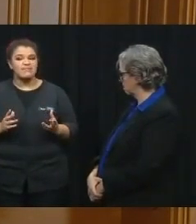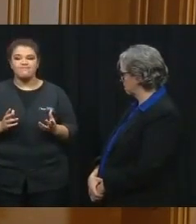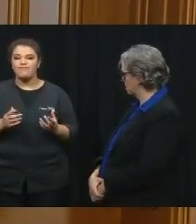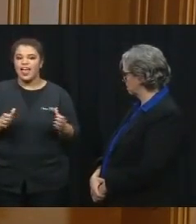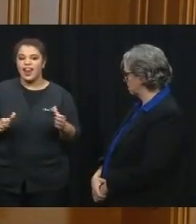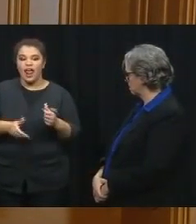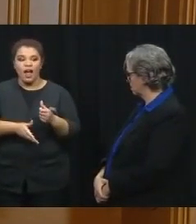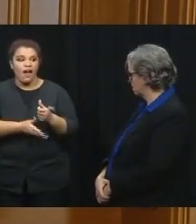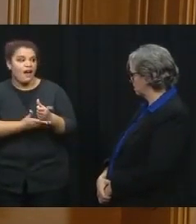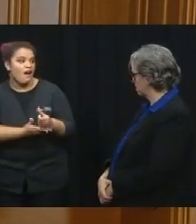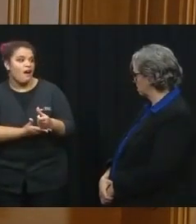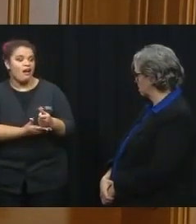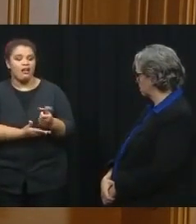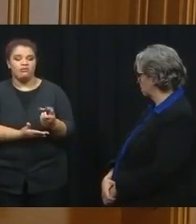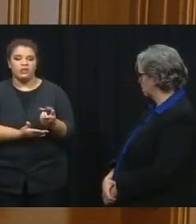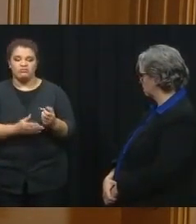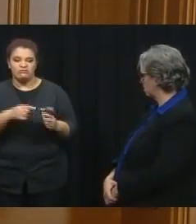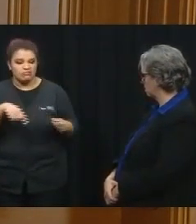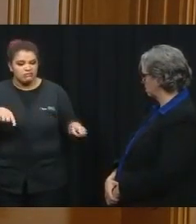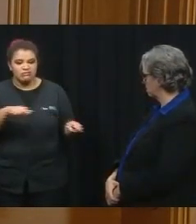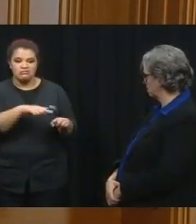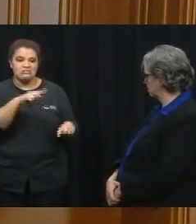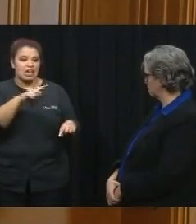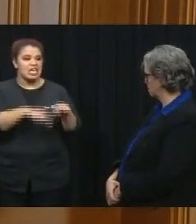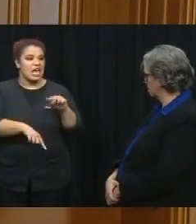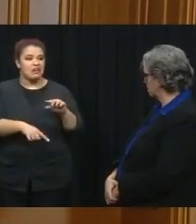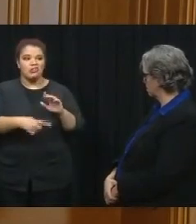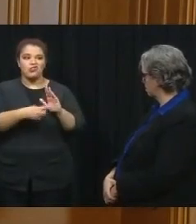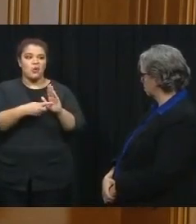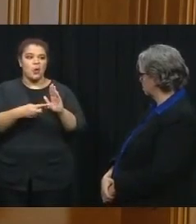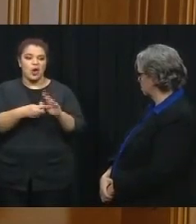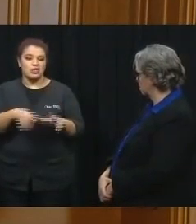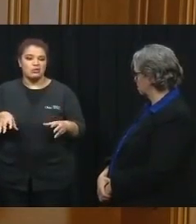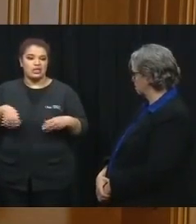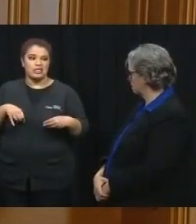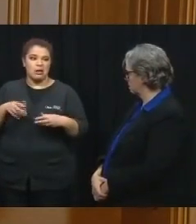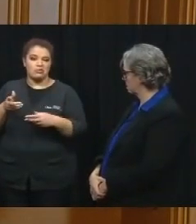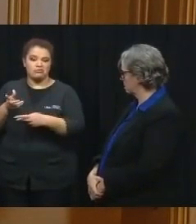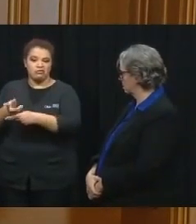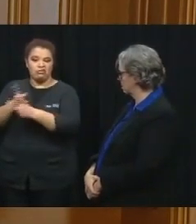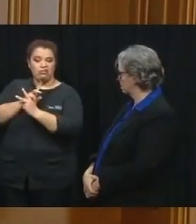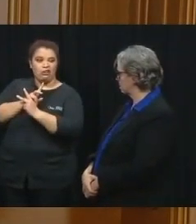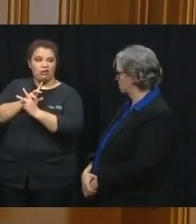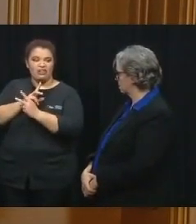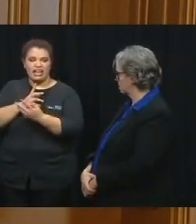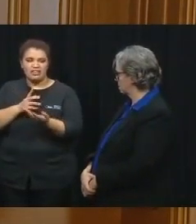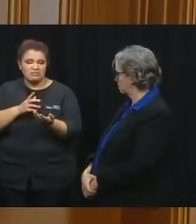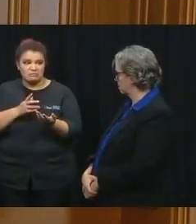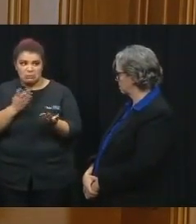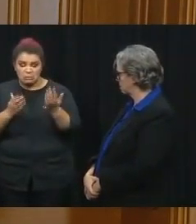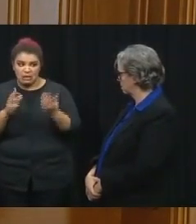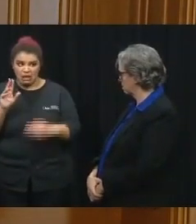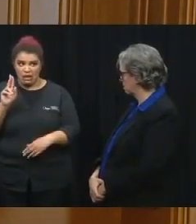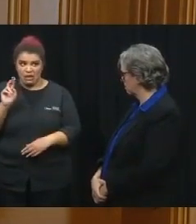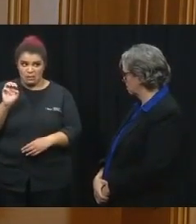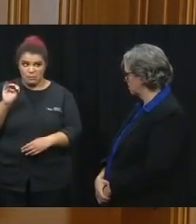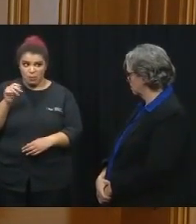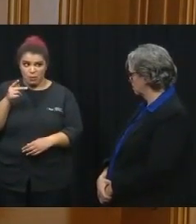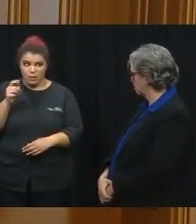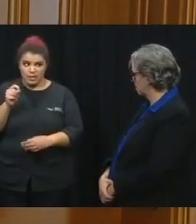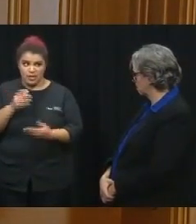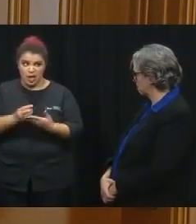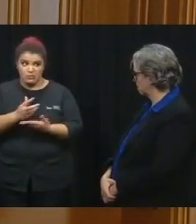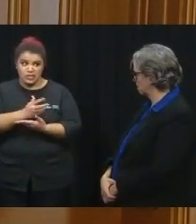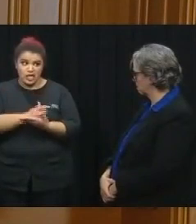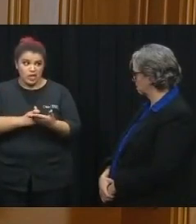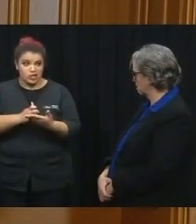maybe can't afford to just take a loan, that they need like unemployment compensation or something like that to get through this time because they had to